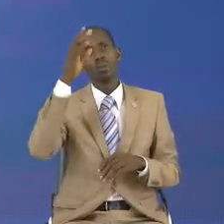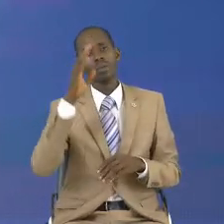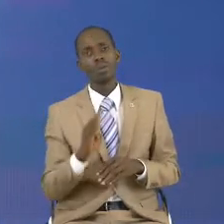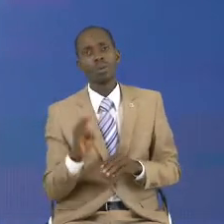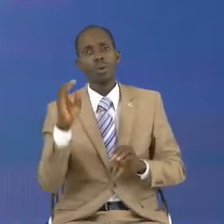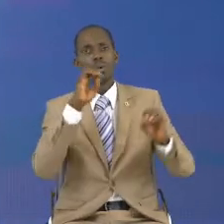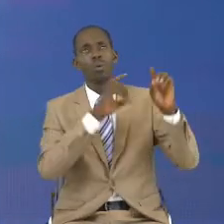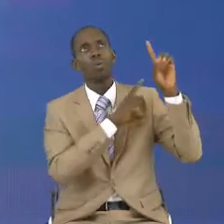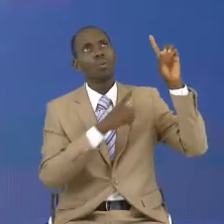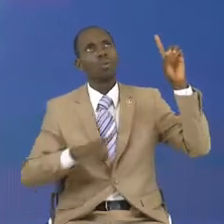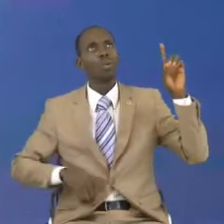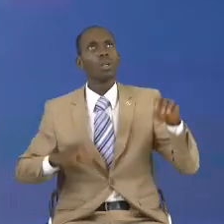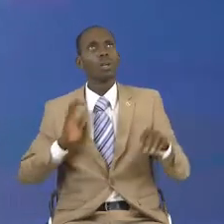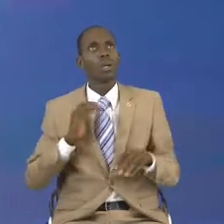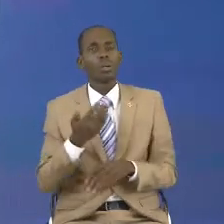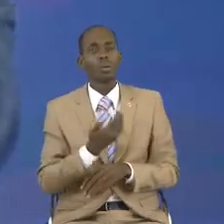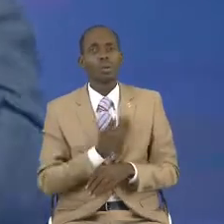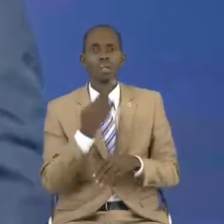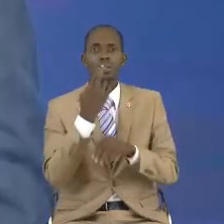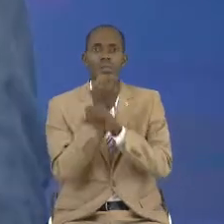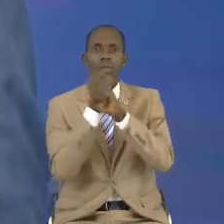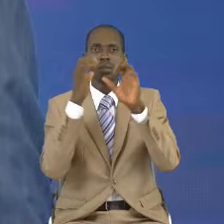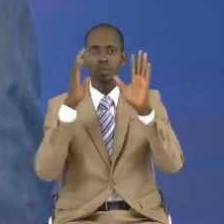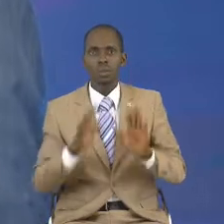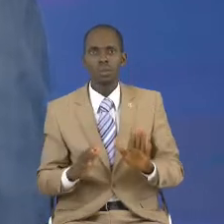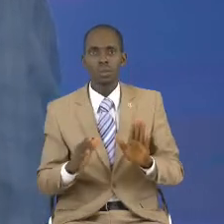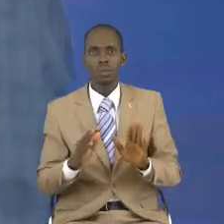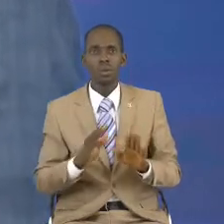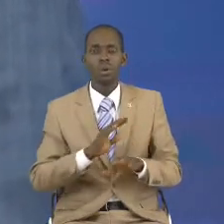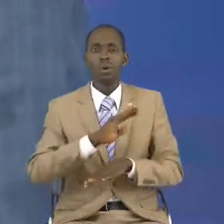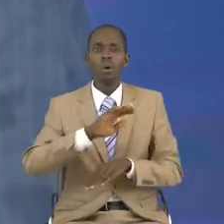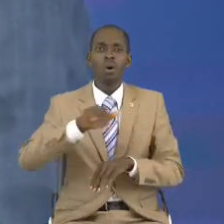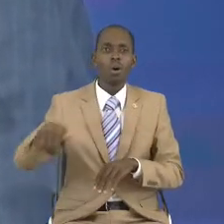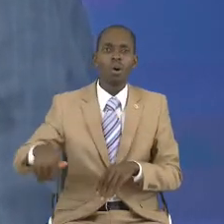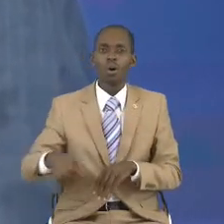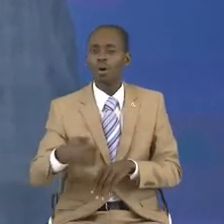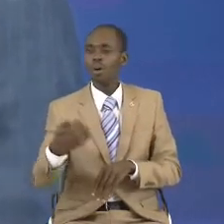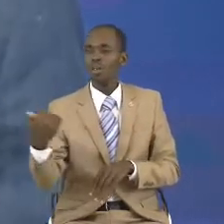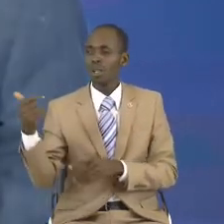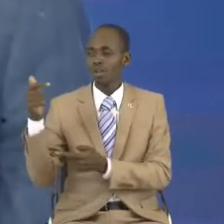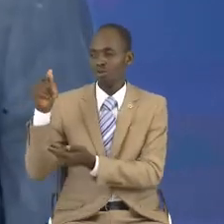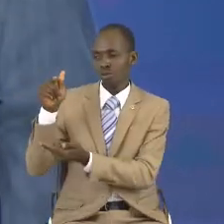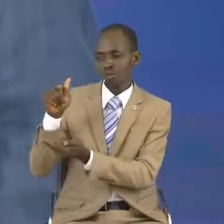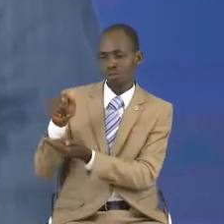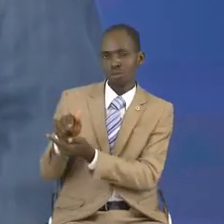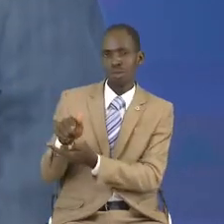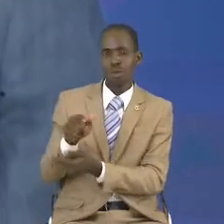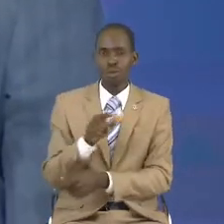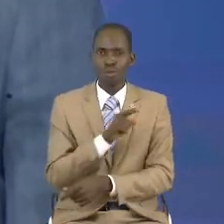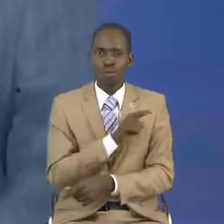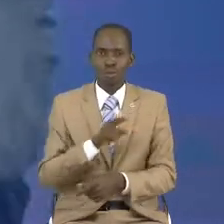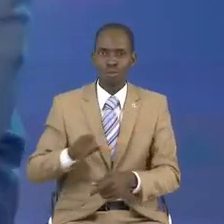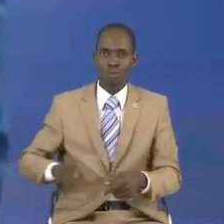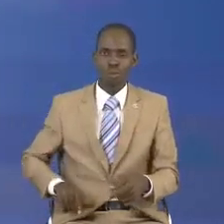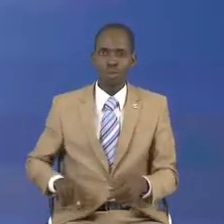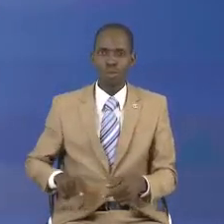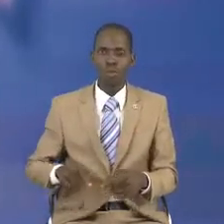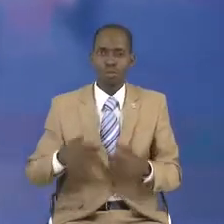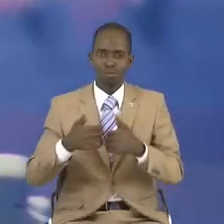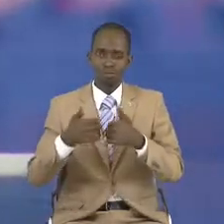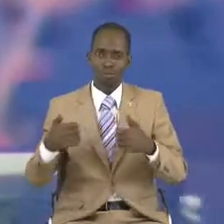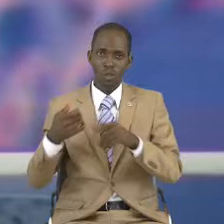lord our redeemer all the lords beside thee i've